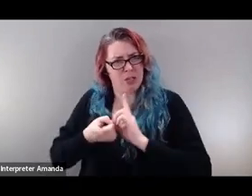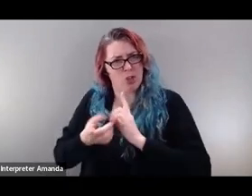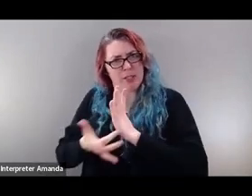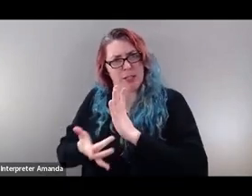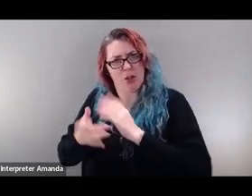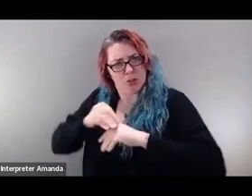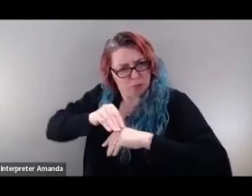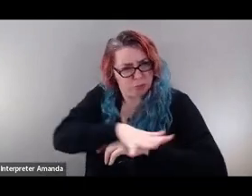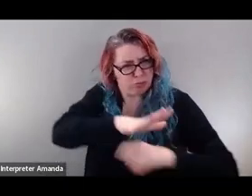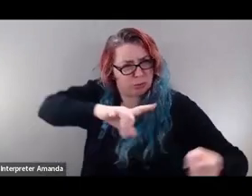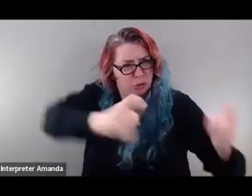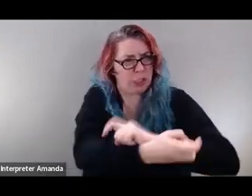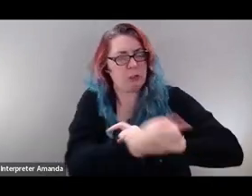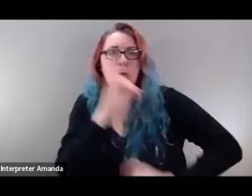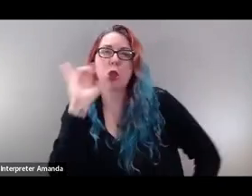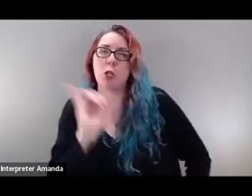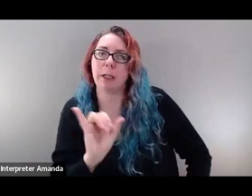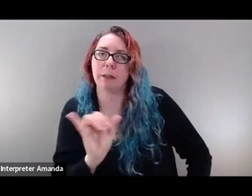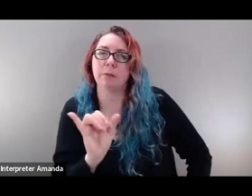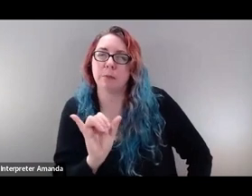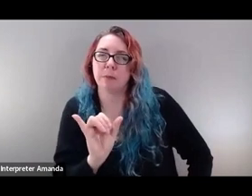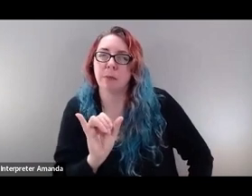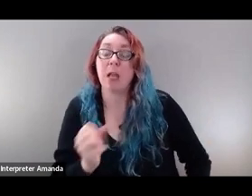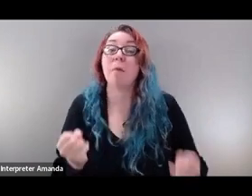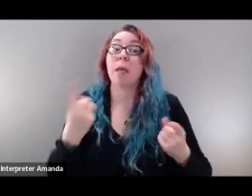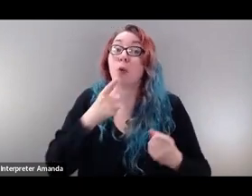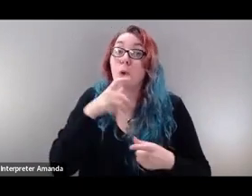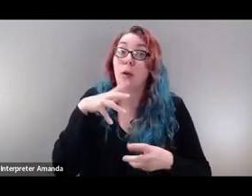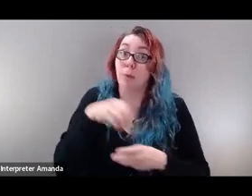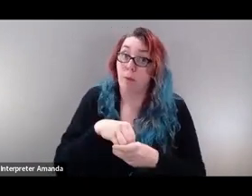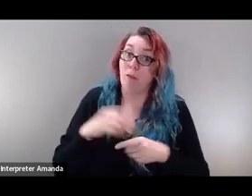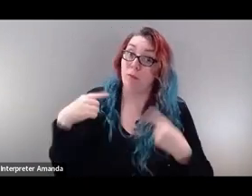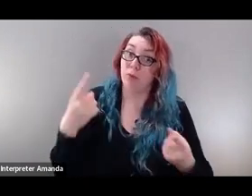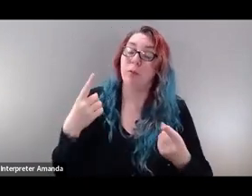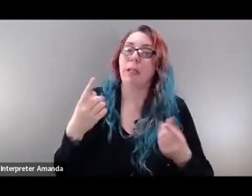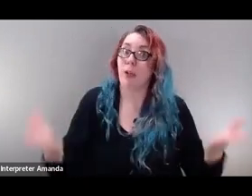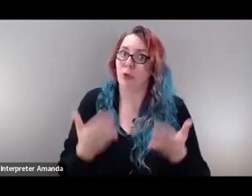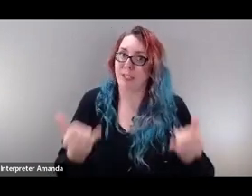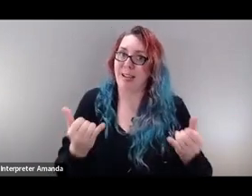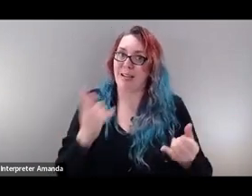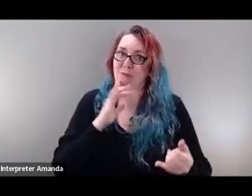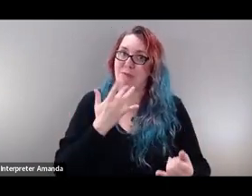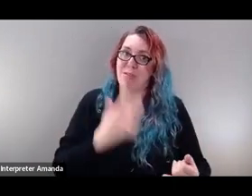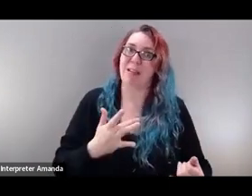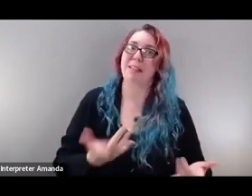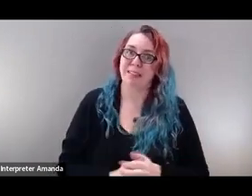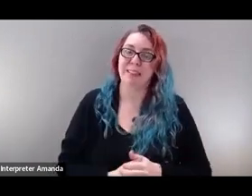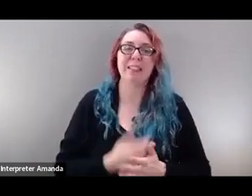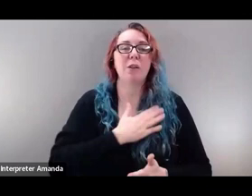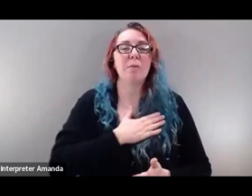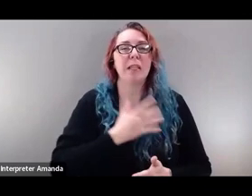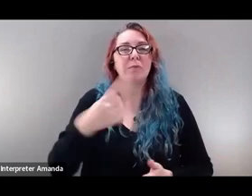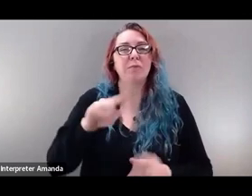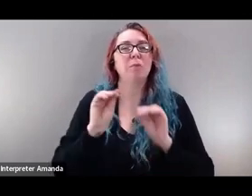to have with us many Interconnect participants. So I invite everyone who has been involved with the project to write a little something